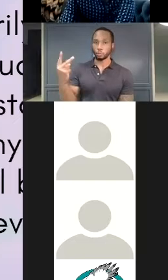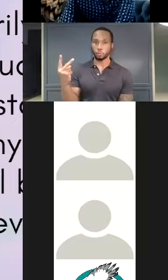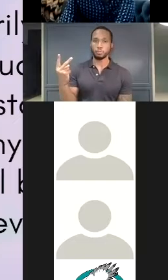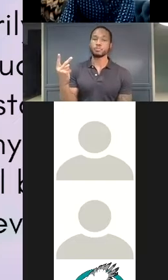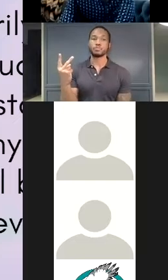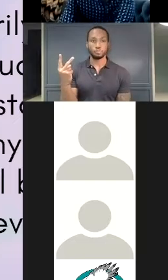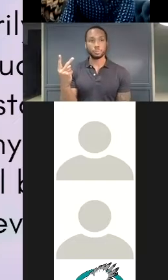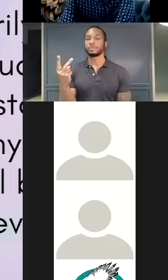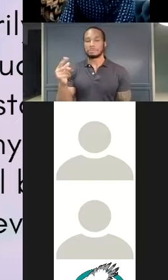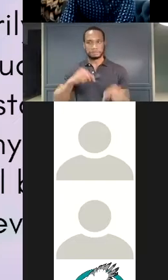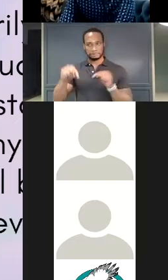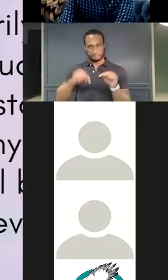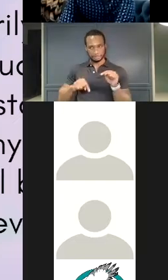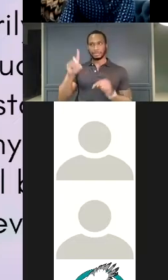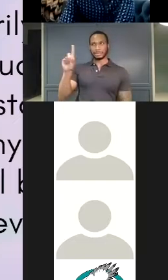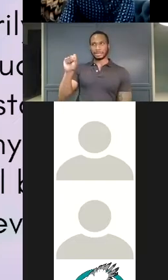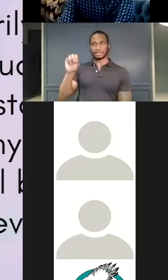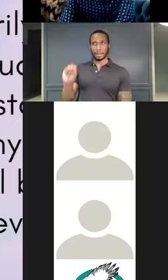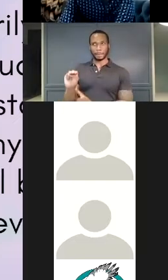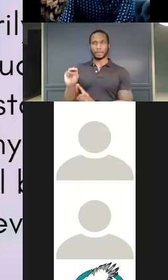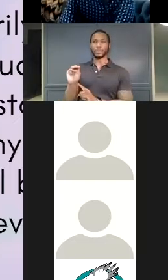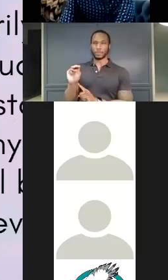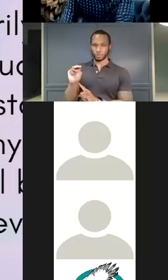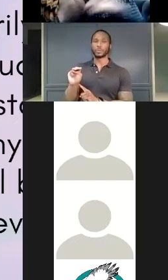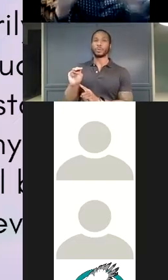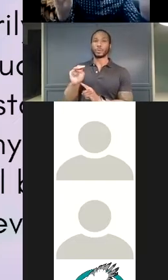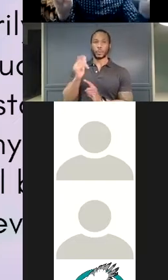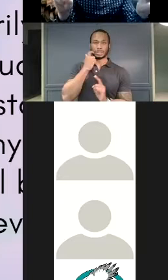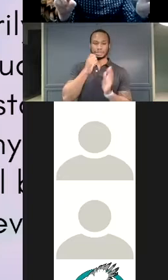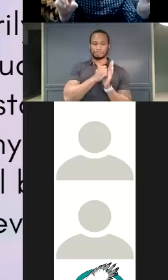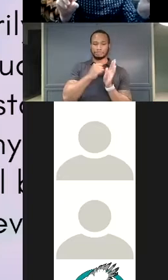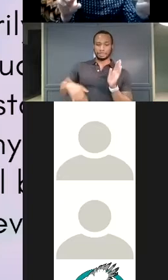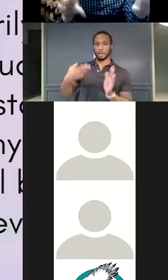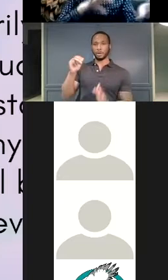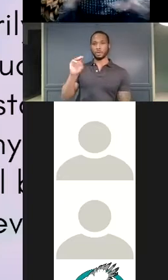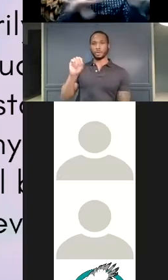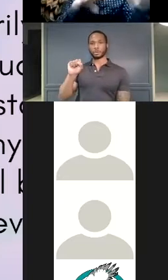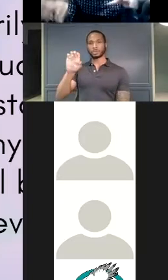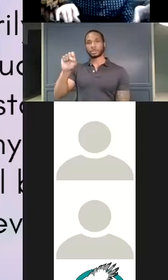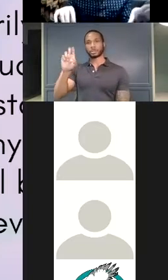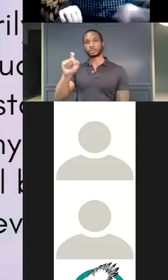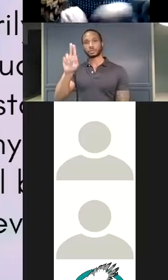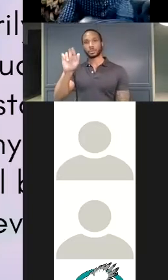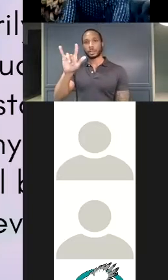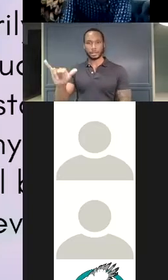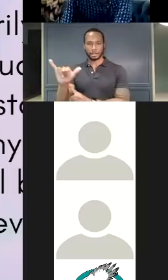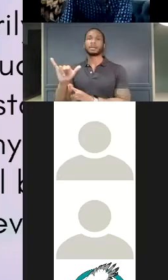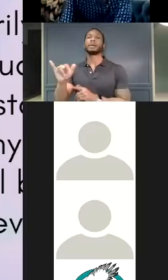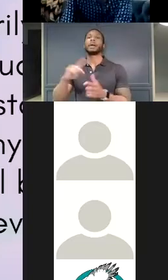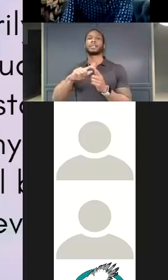or no, DSM. This is right when it was taken out, when homosexuality was taken out of the DSM and they changed it to the self-hating